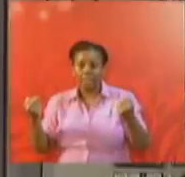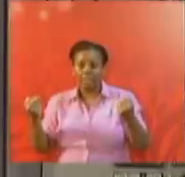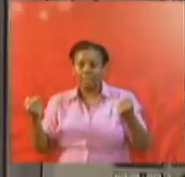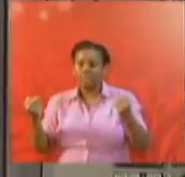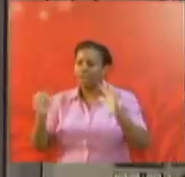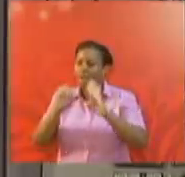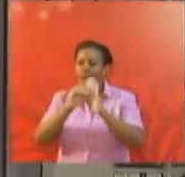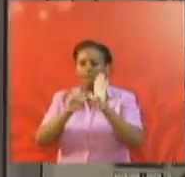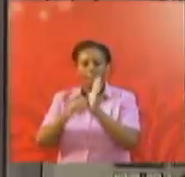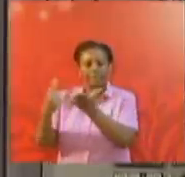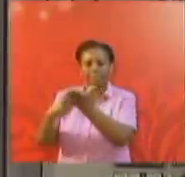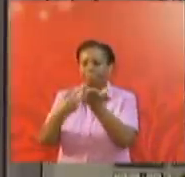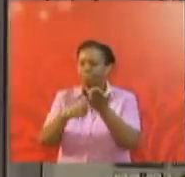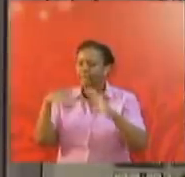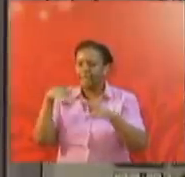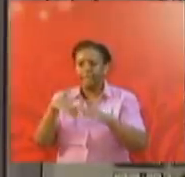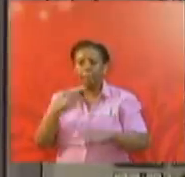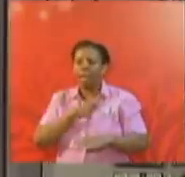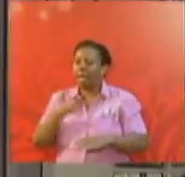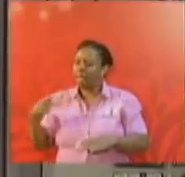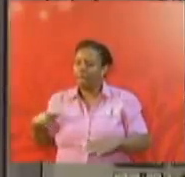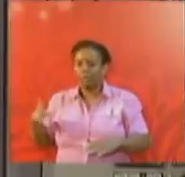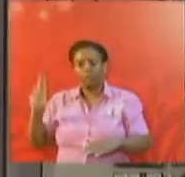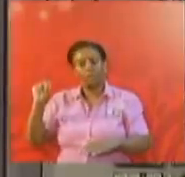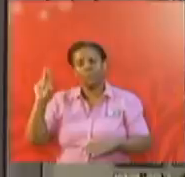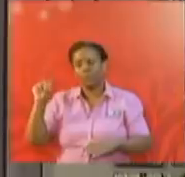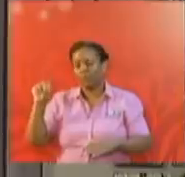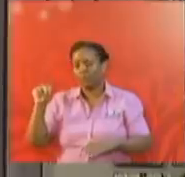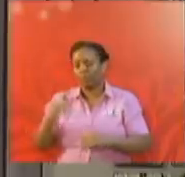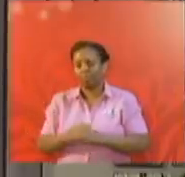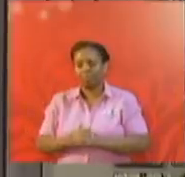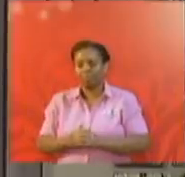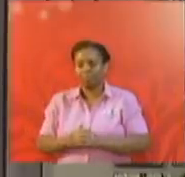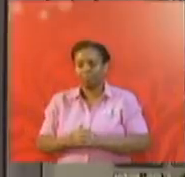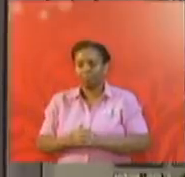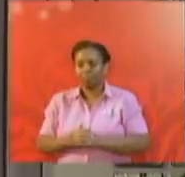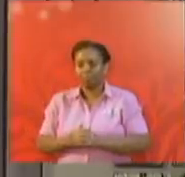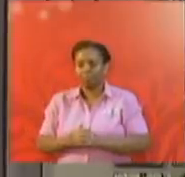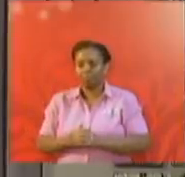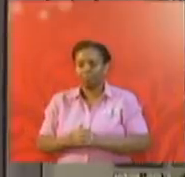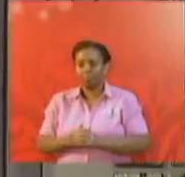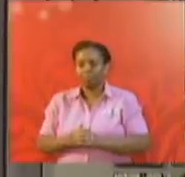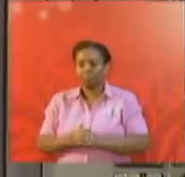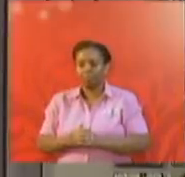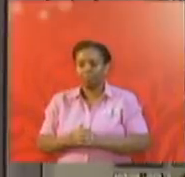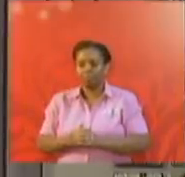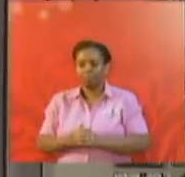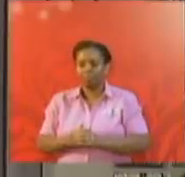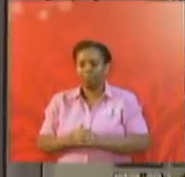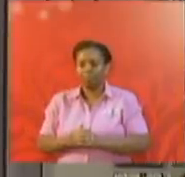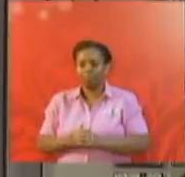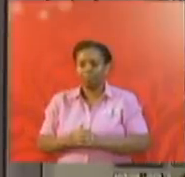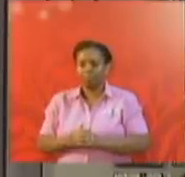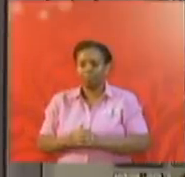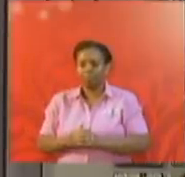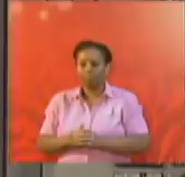in a pandemic, you have to act swiftly. That is why the regulations don't talk about being in